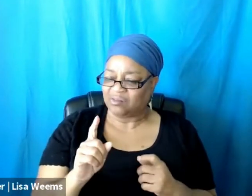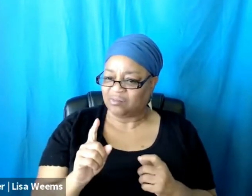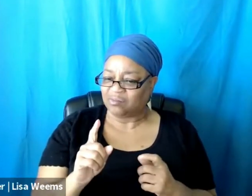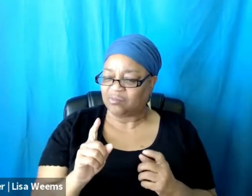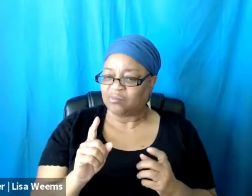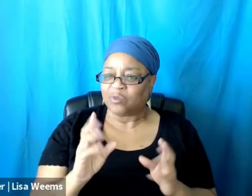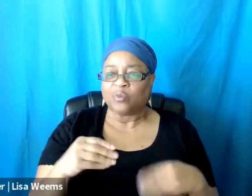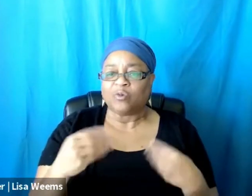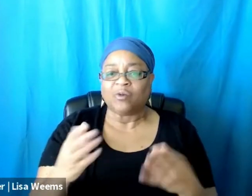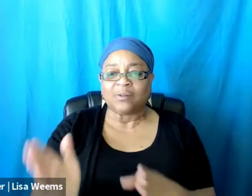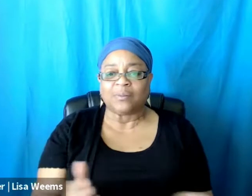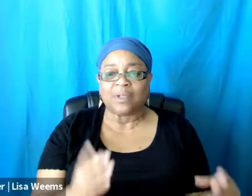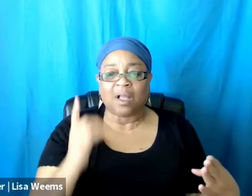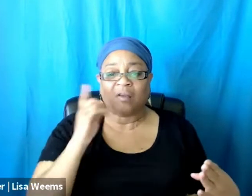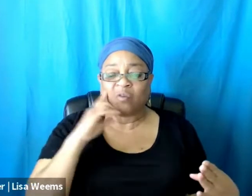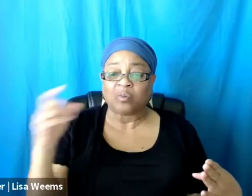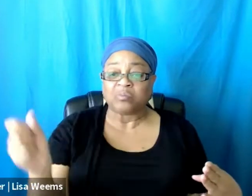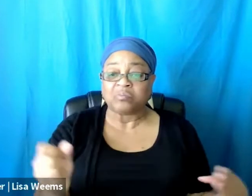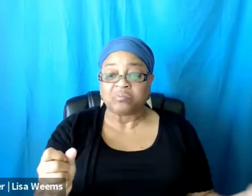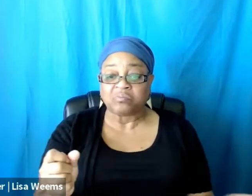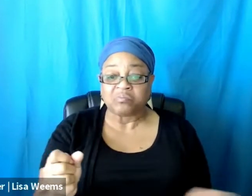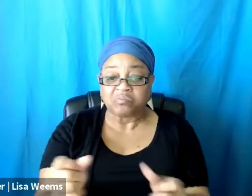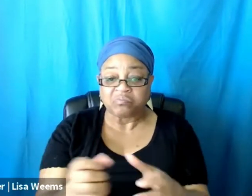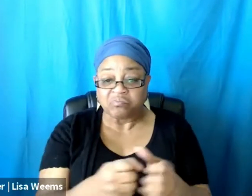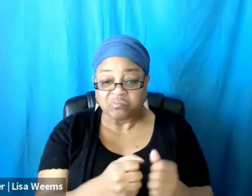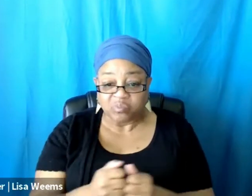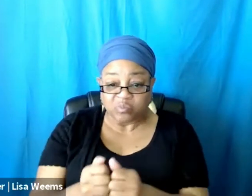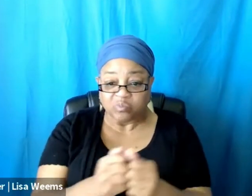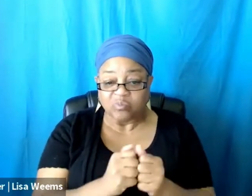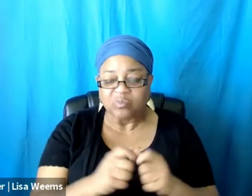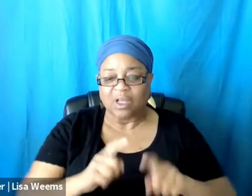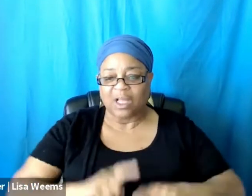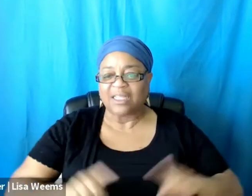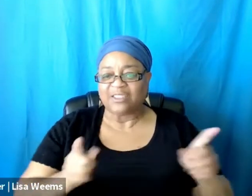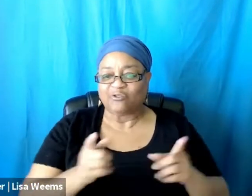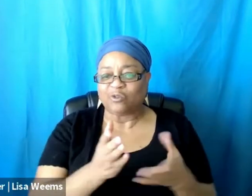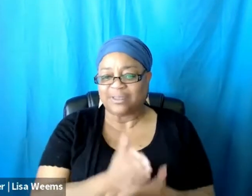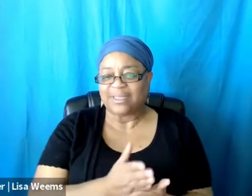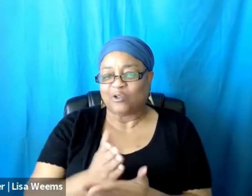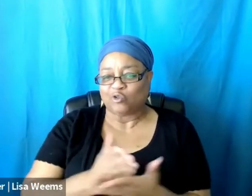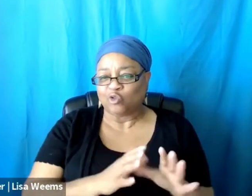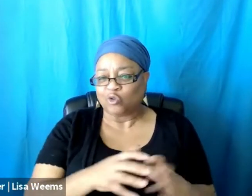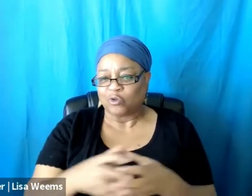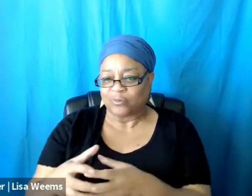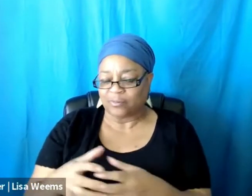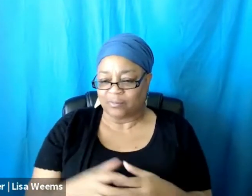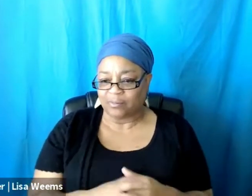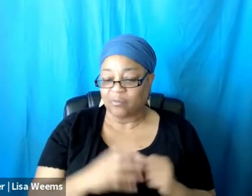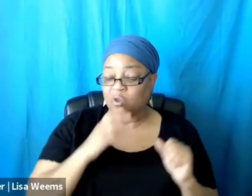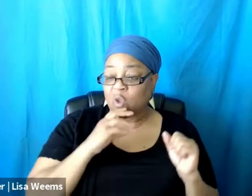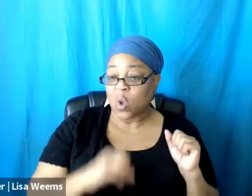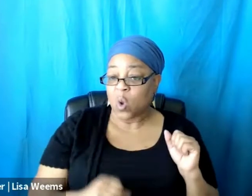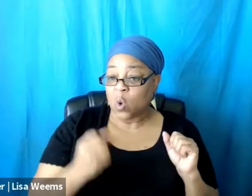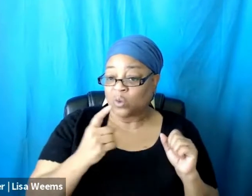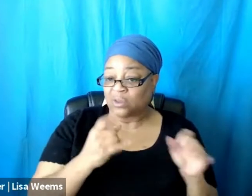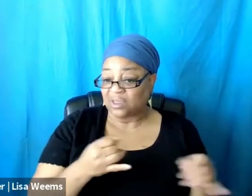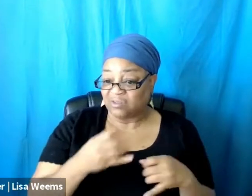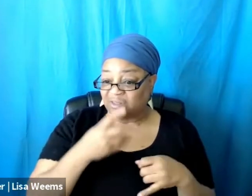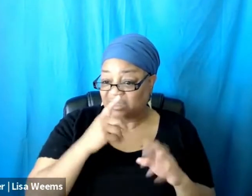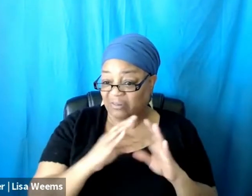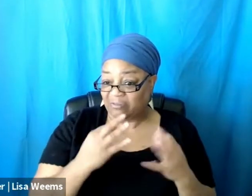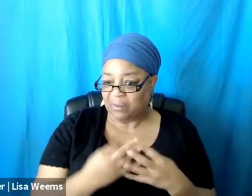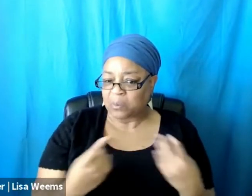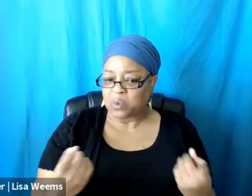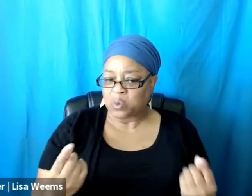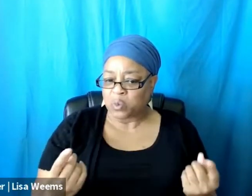different sectors. So what can older individuals and families do? There are excellent checklists out there